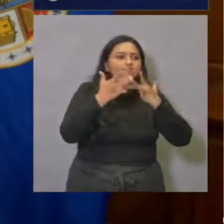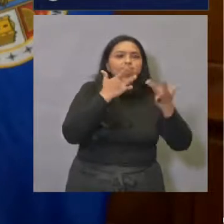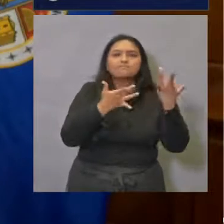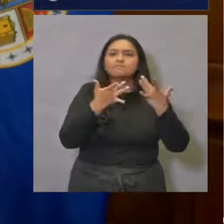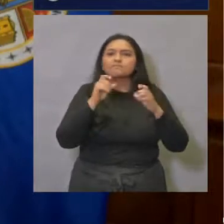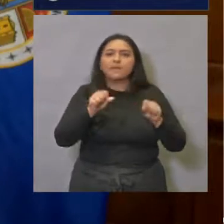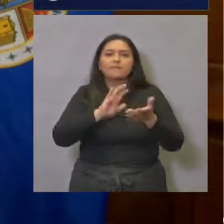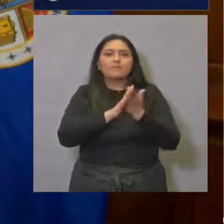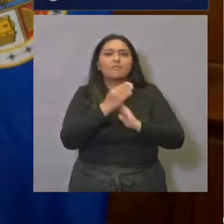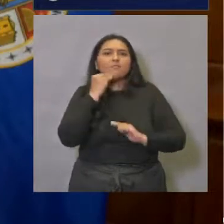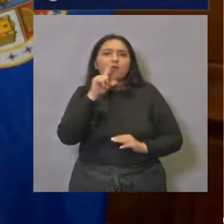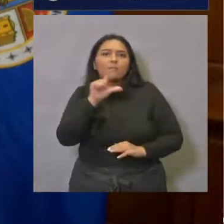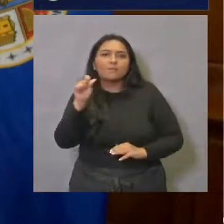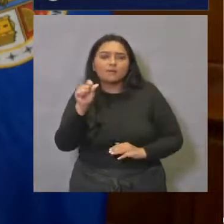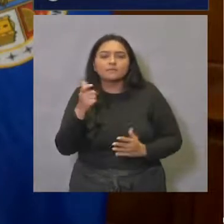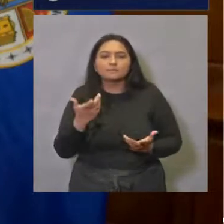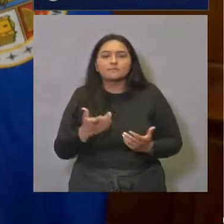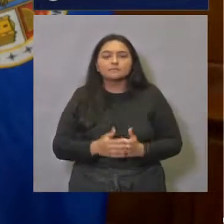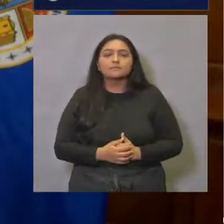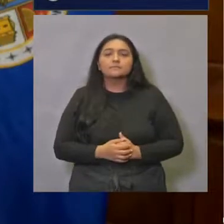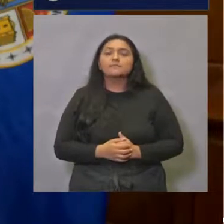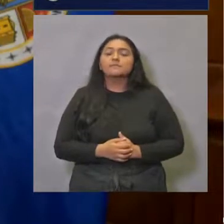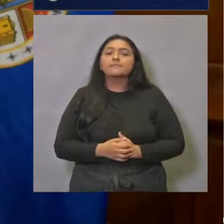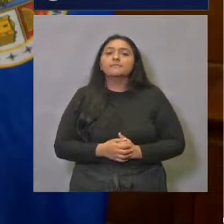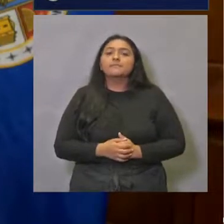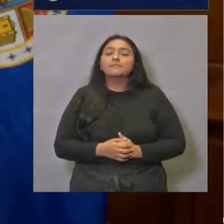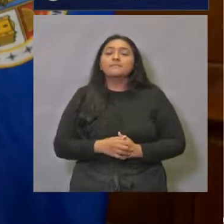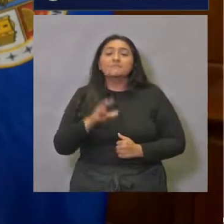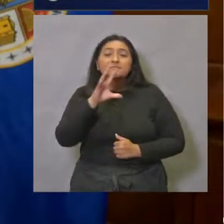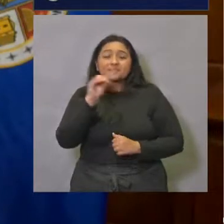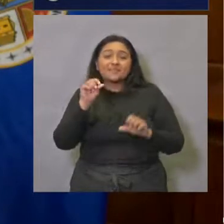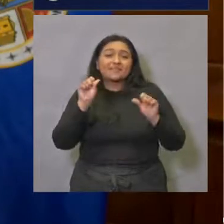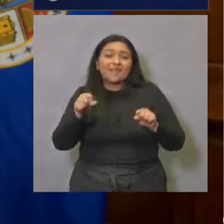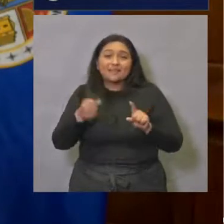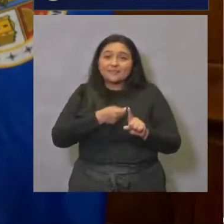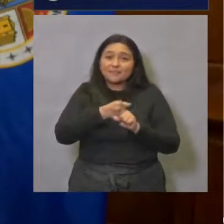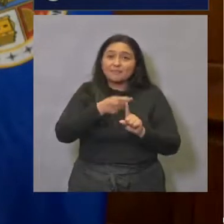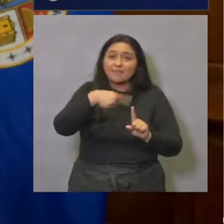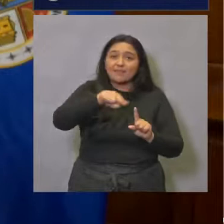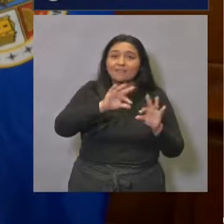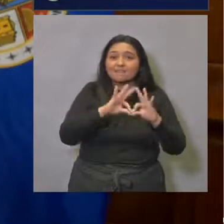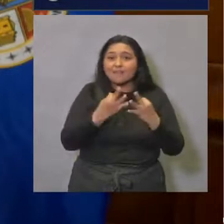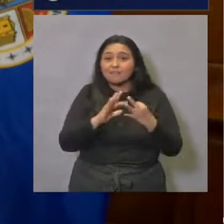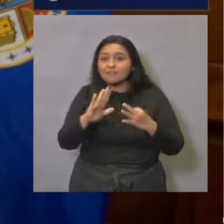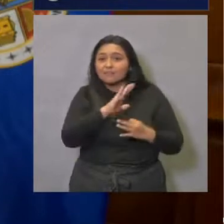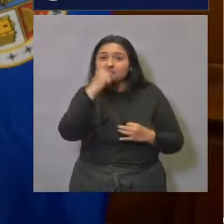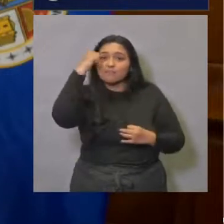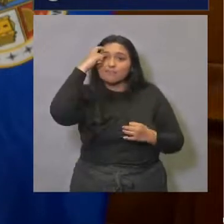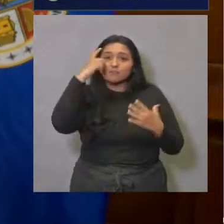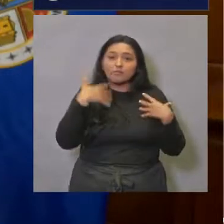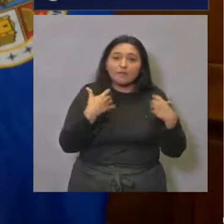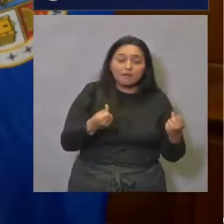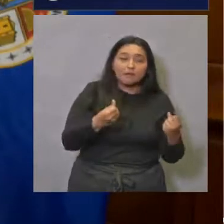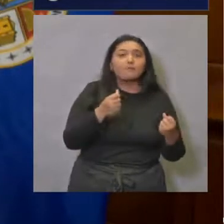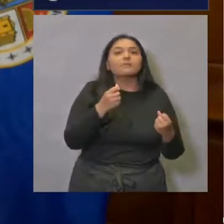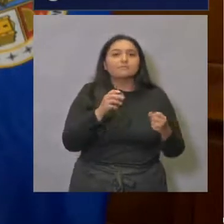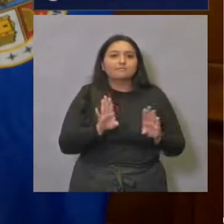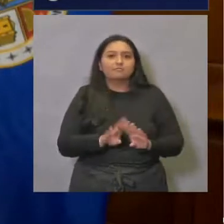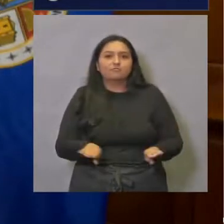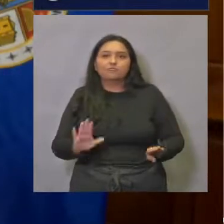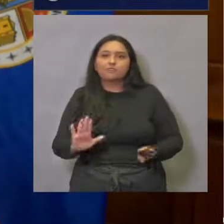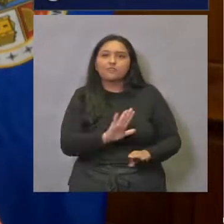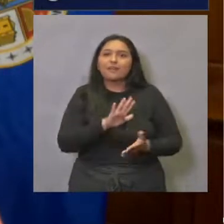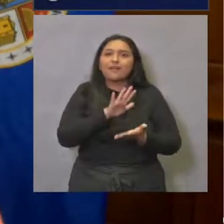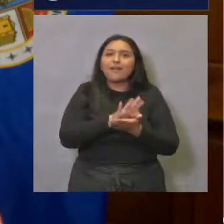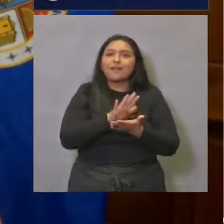to homelessness. And with that, it can also impact a family's mental health as well as a children's academic